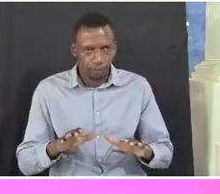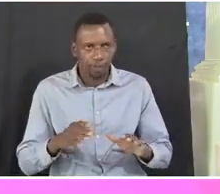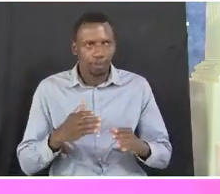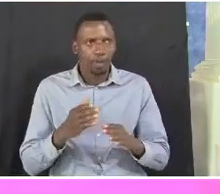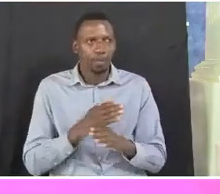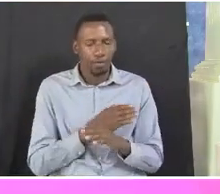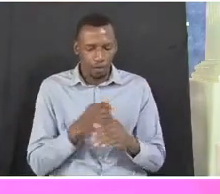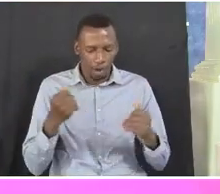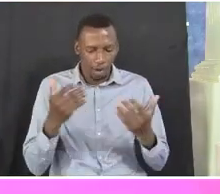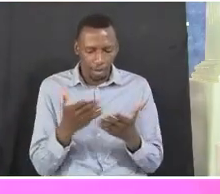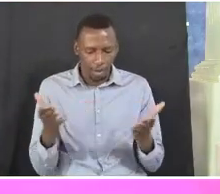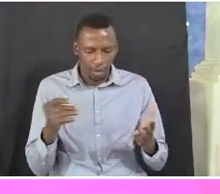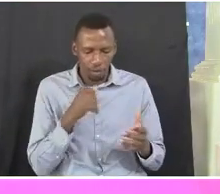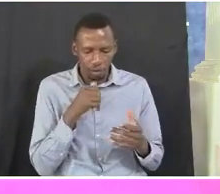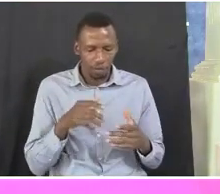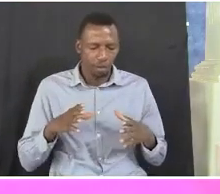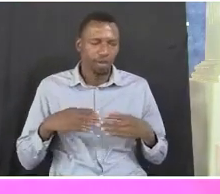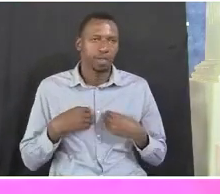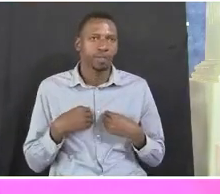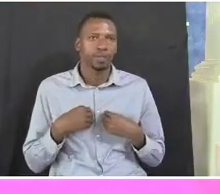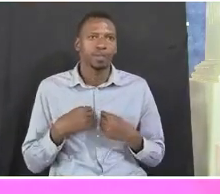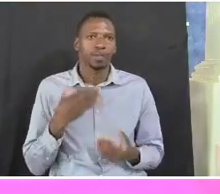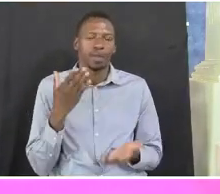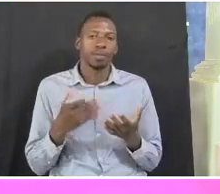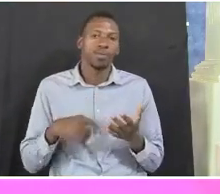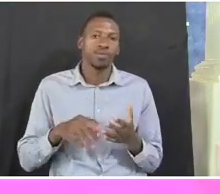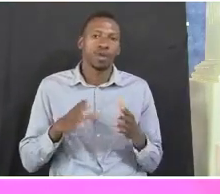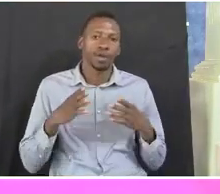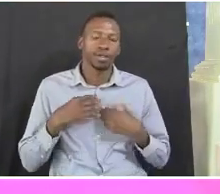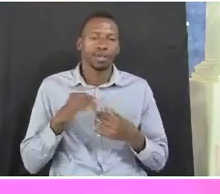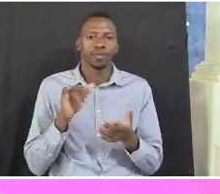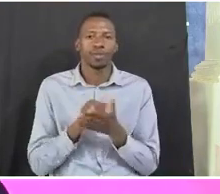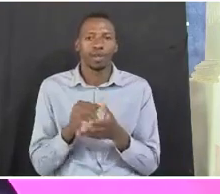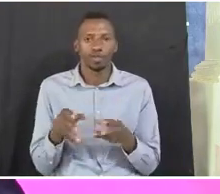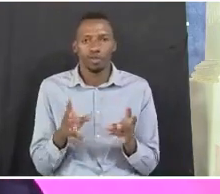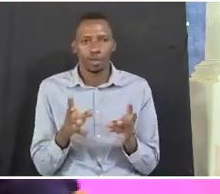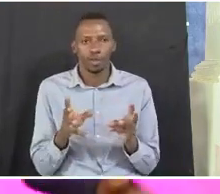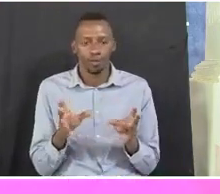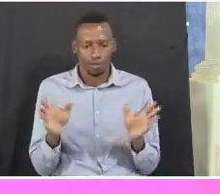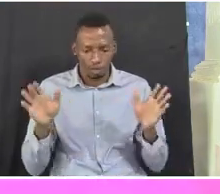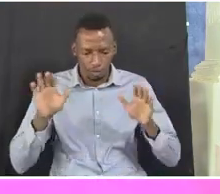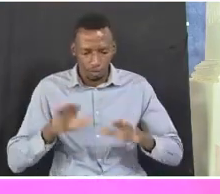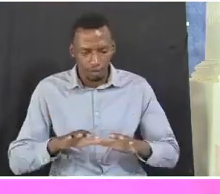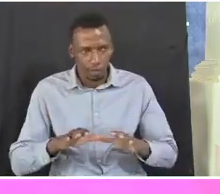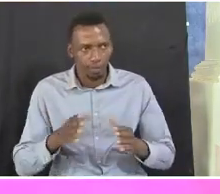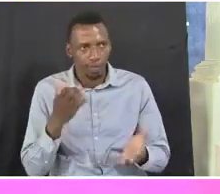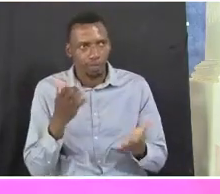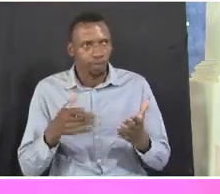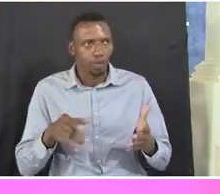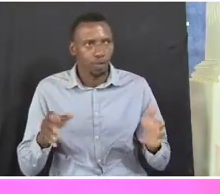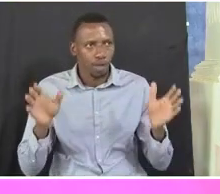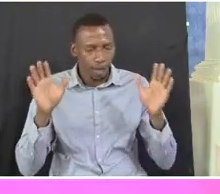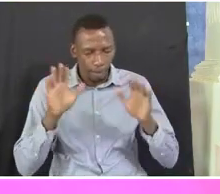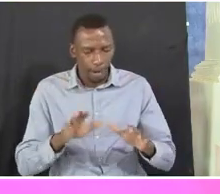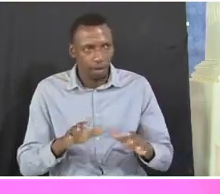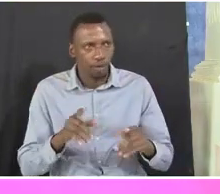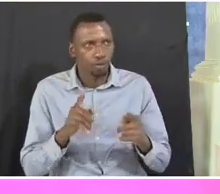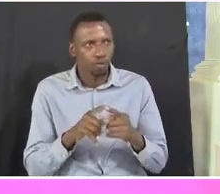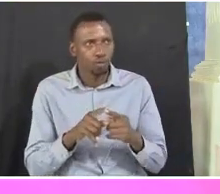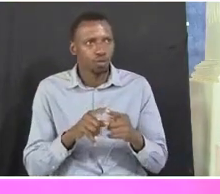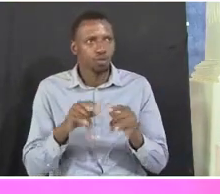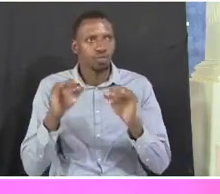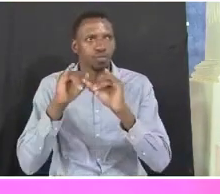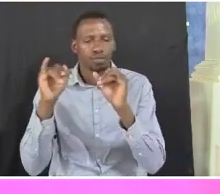before other gods, don't accept. We may be bowing that way. We may be bowing to gods